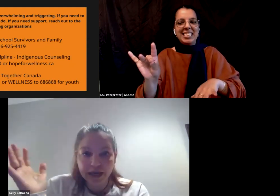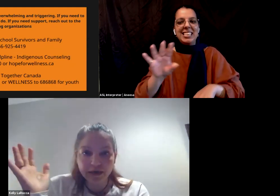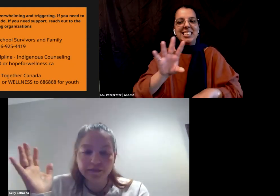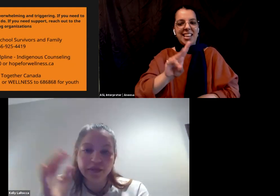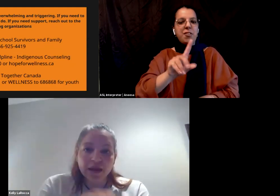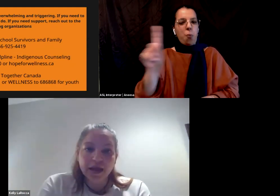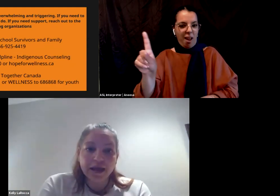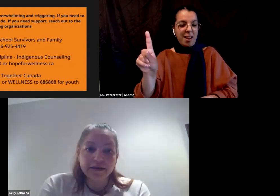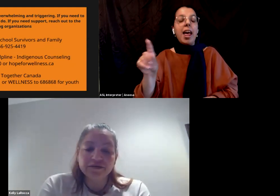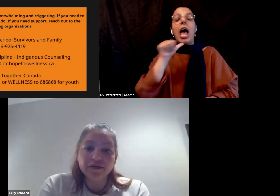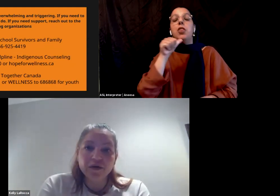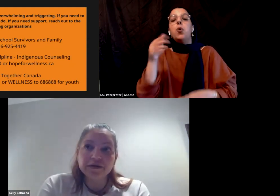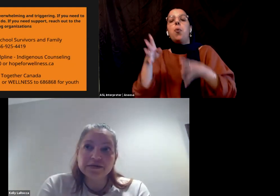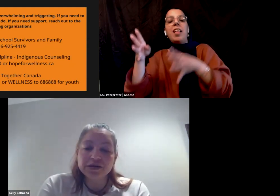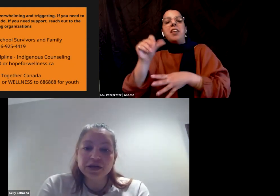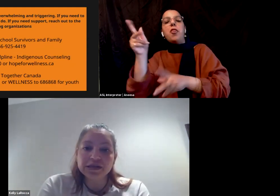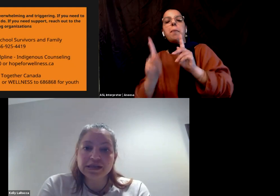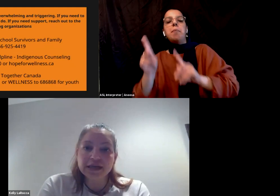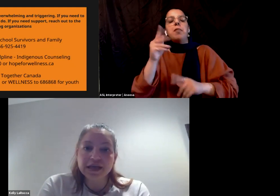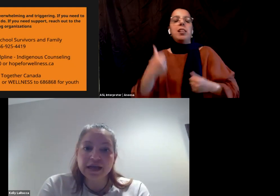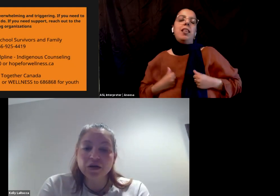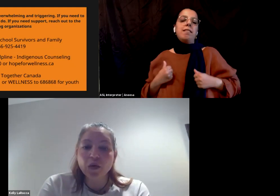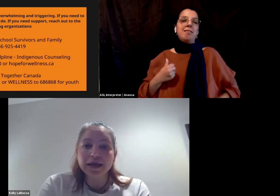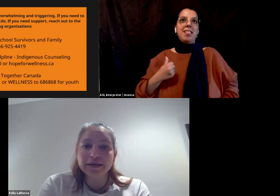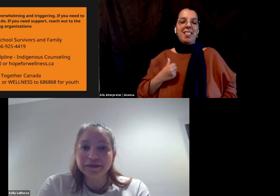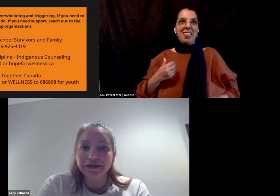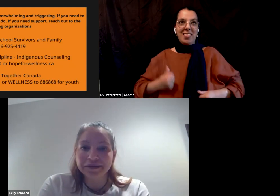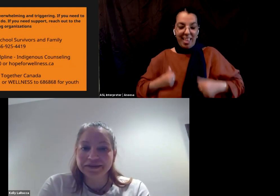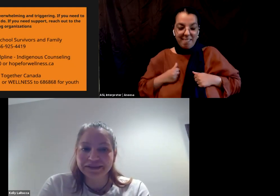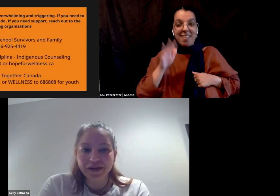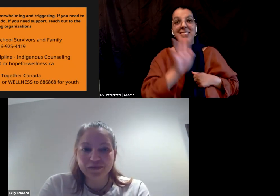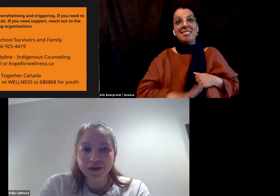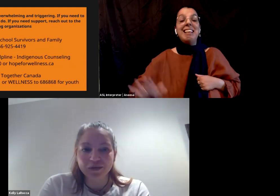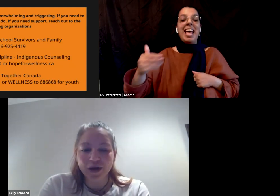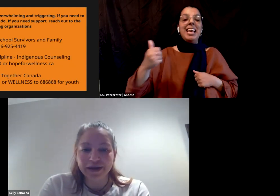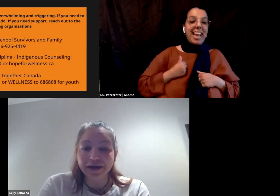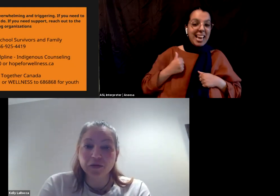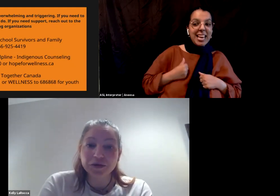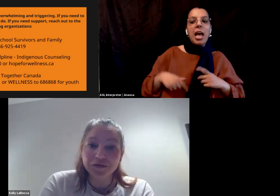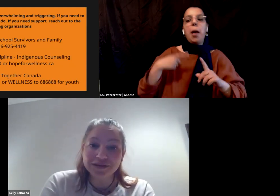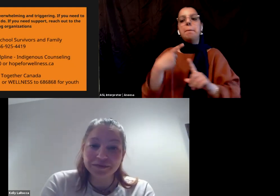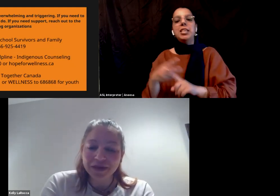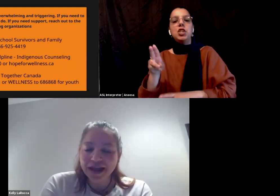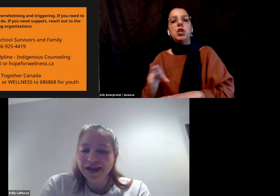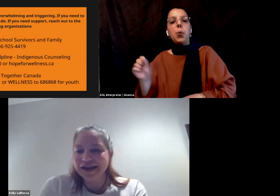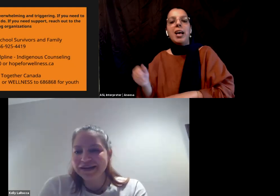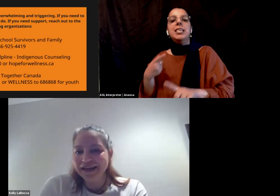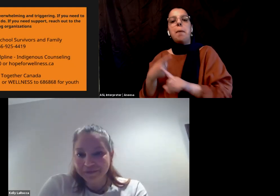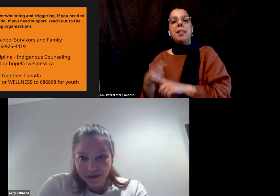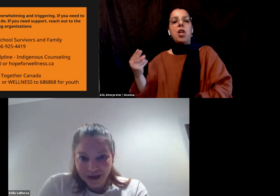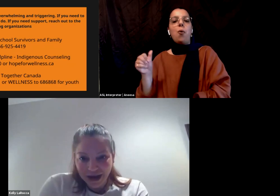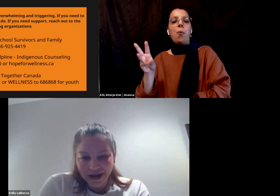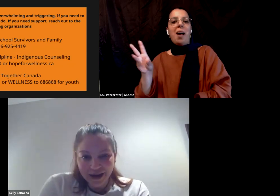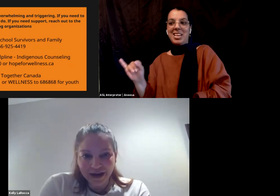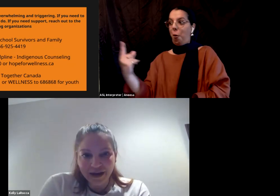across Canada and as far as the United States and Hawaii. We have one in Hawaii. I hope to go visit them.